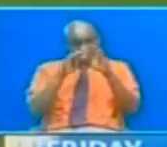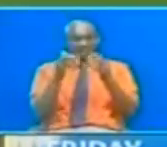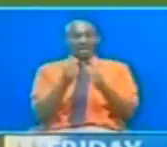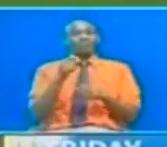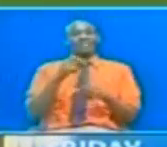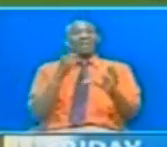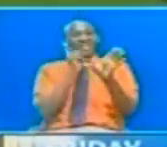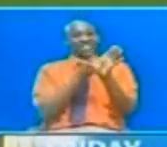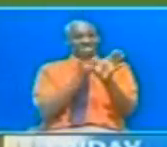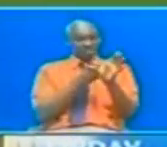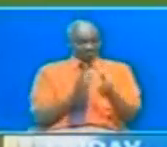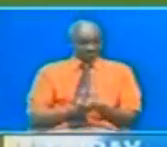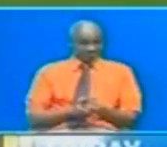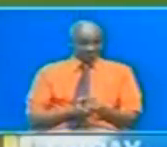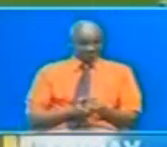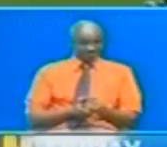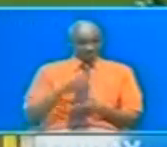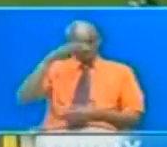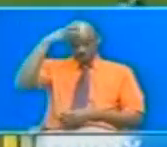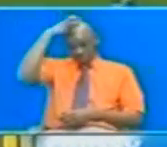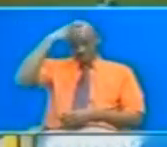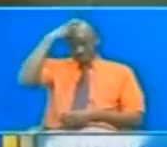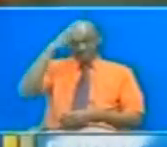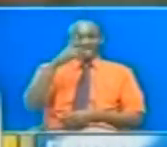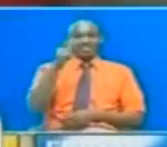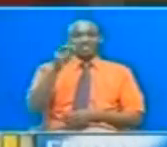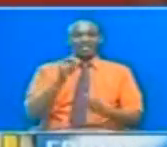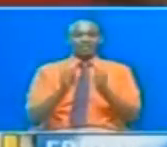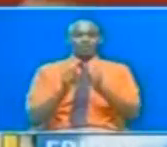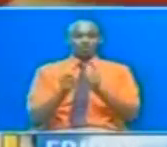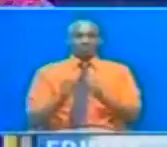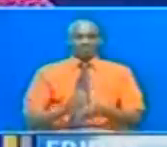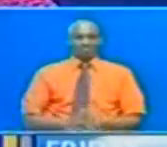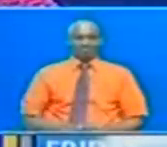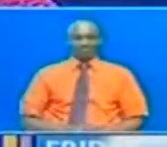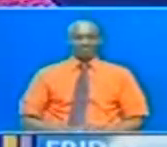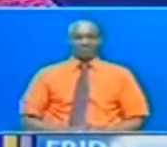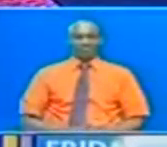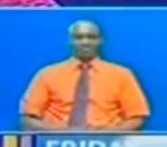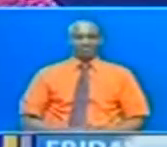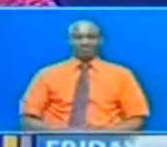Russia. Moses Wahisi, KTN Sports.